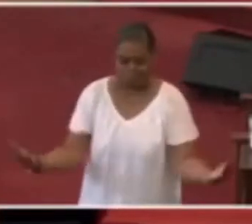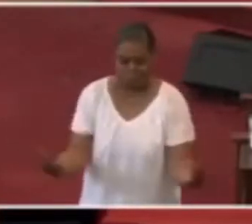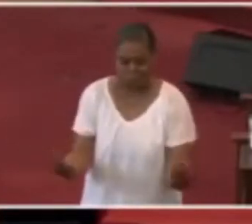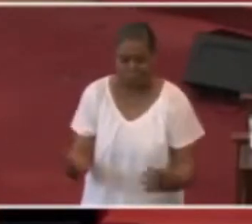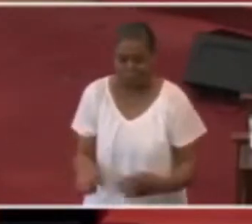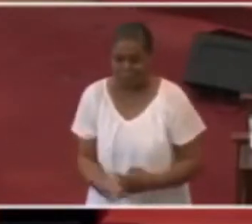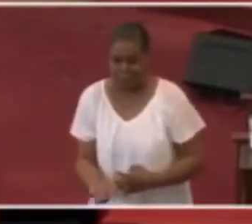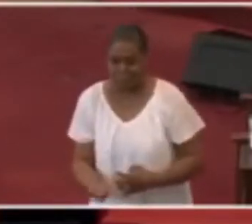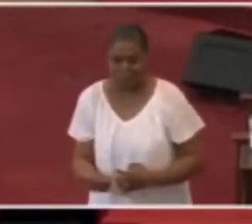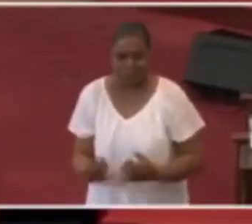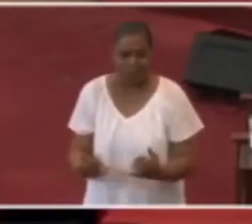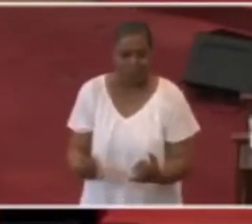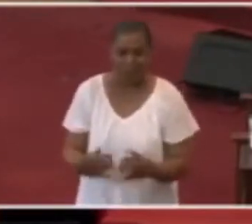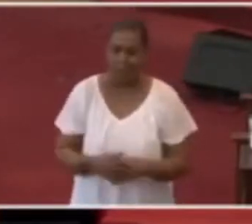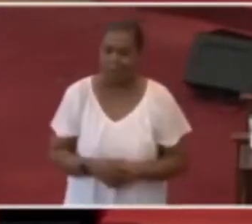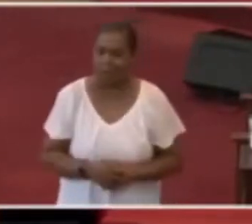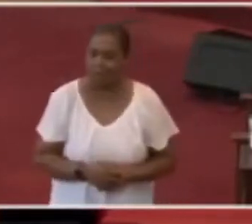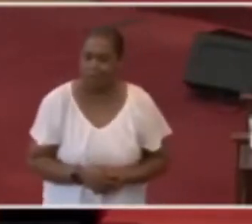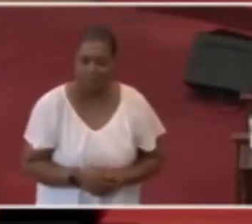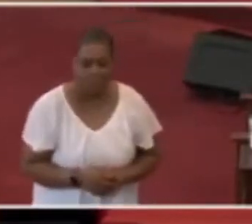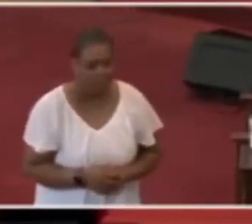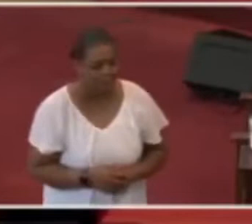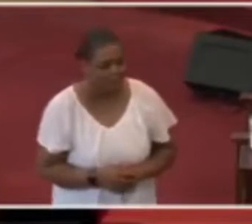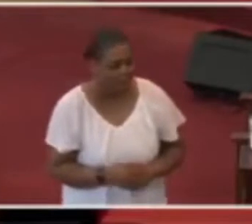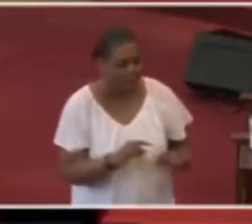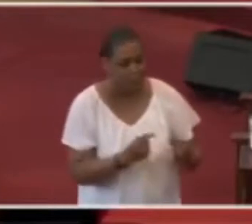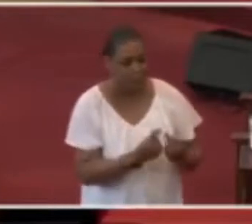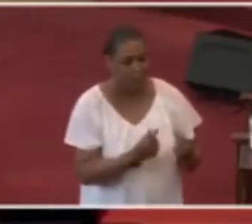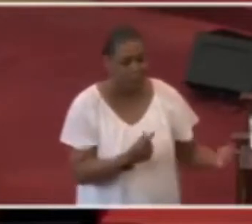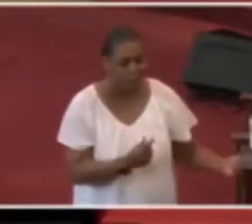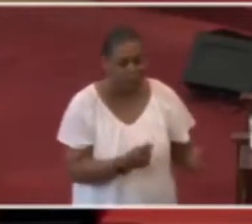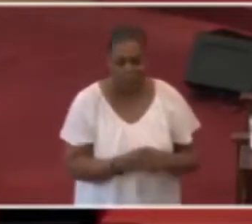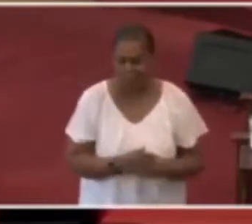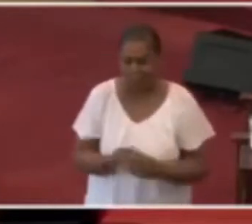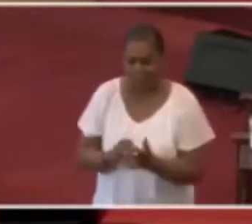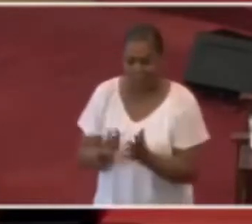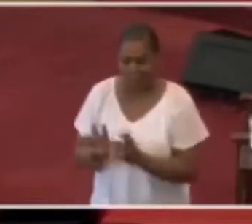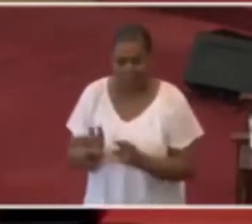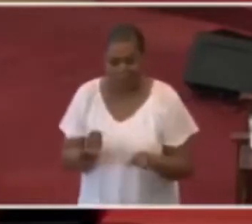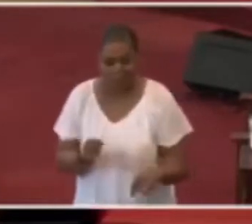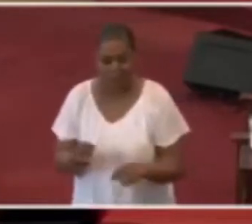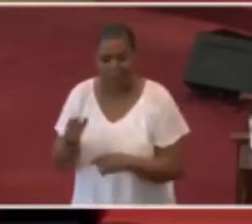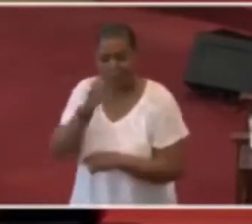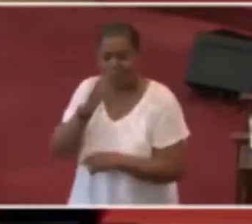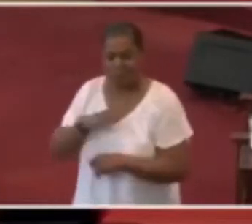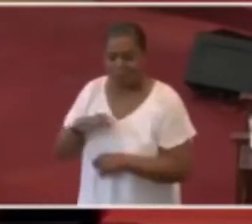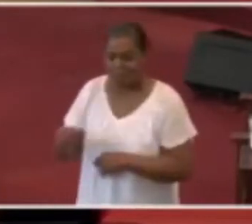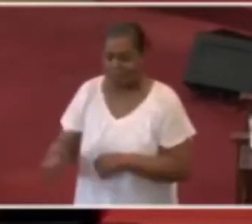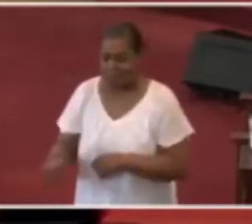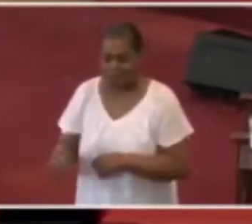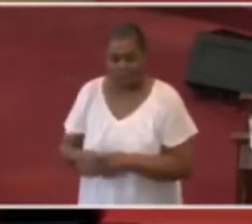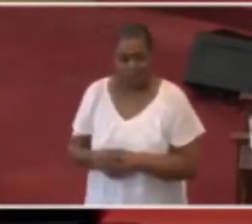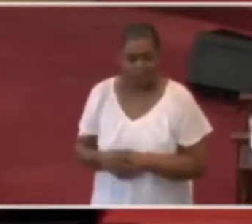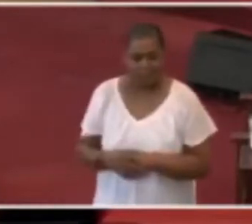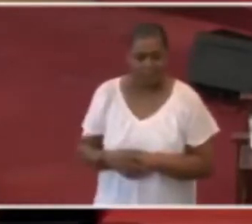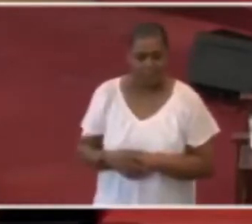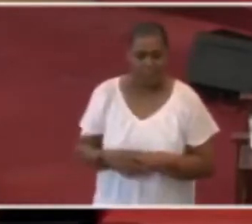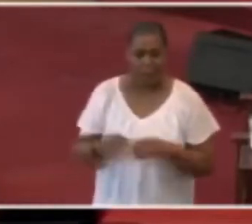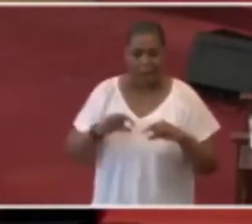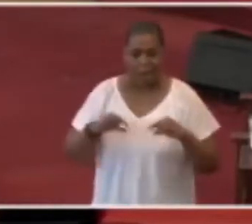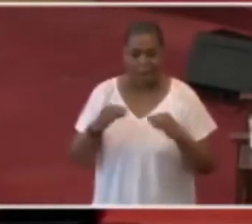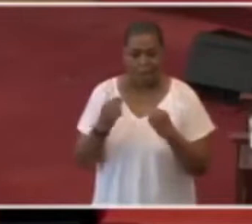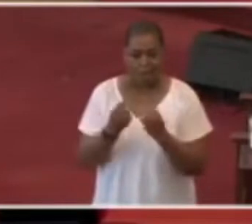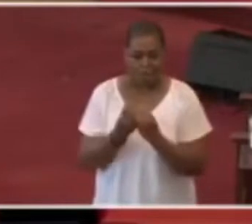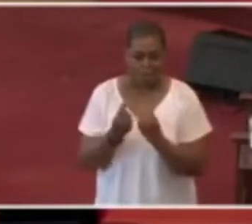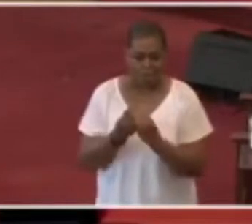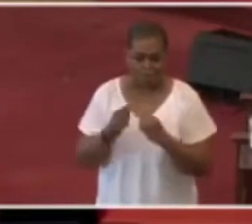Jesus and the woman, these teachers of the law, these Pharisees. What an intimidating scene, right? They